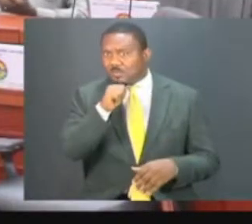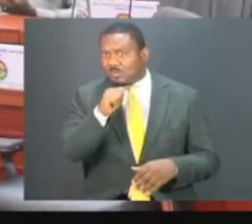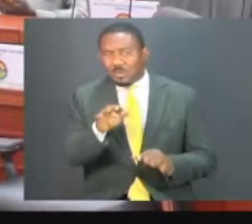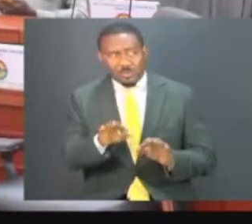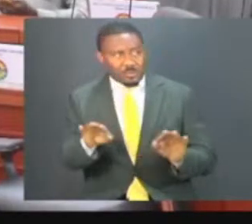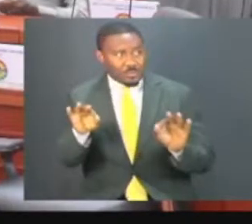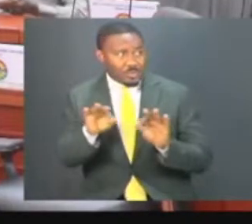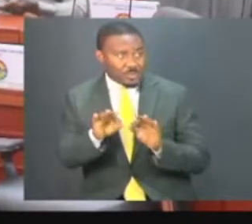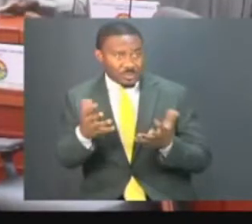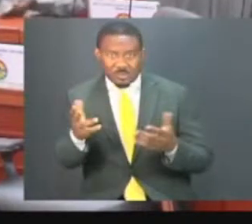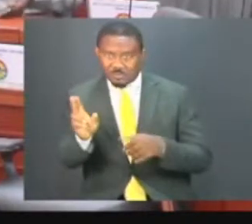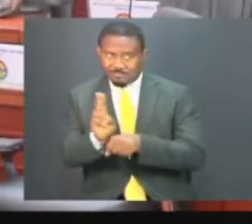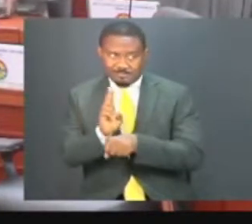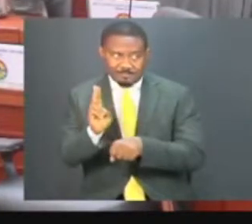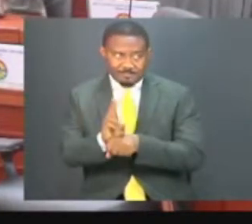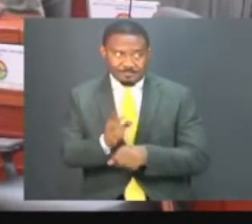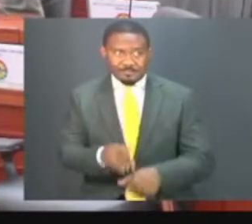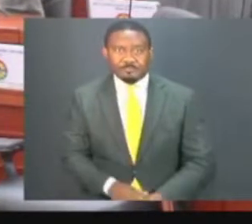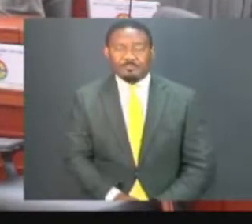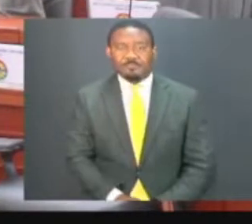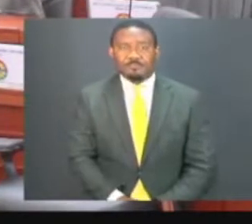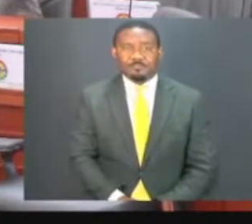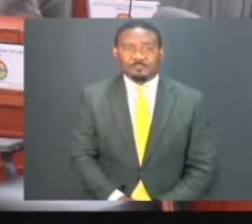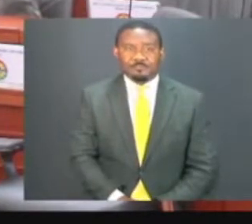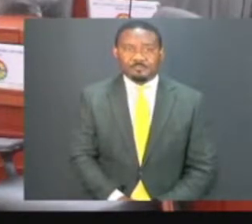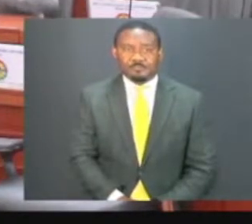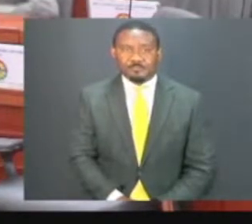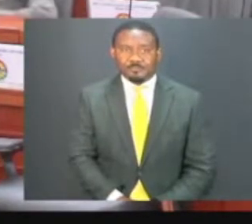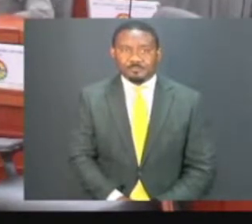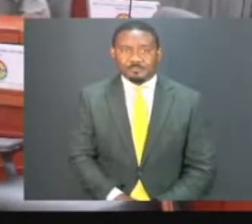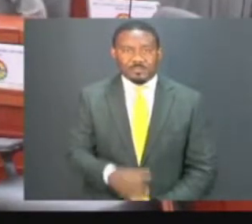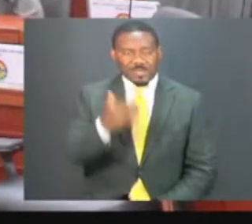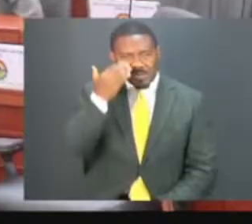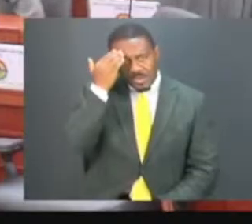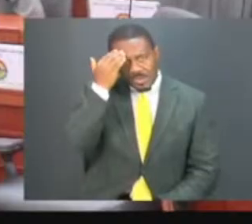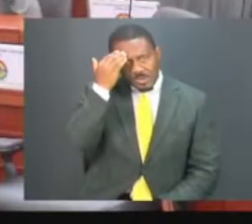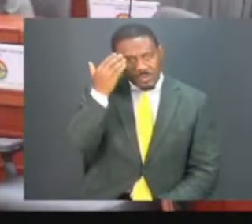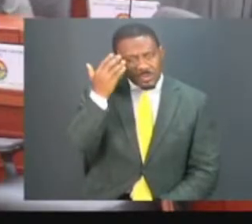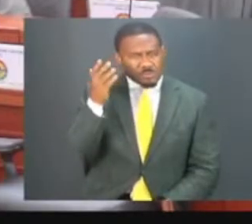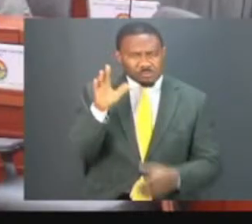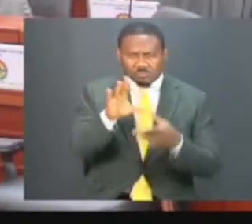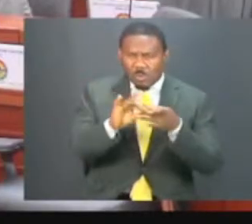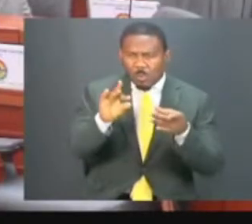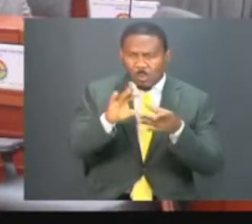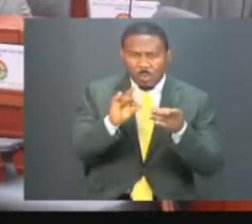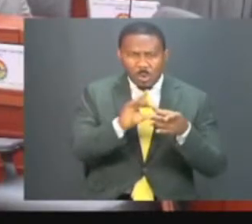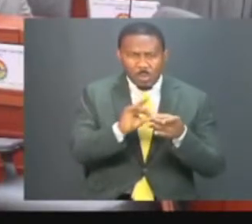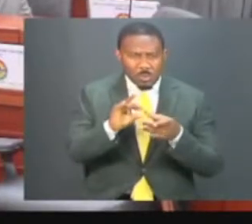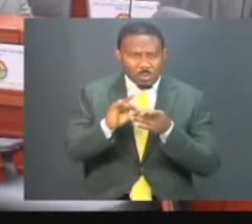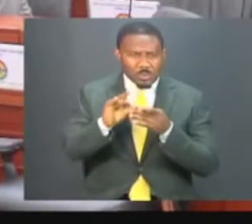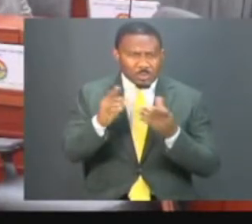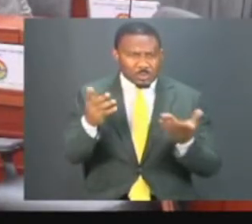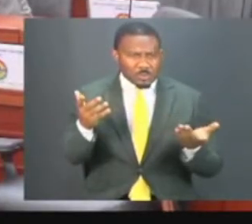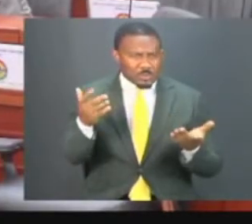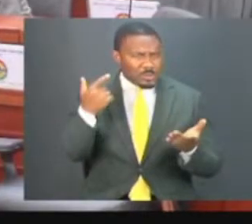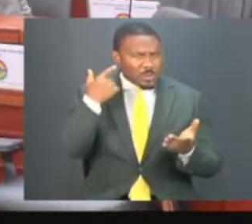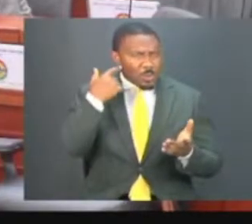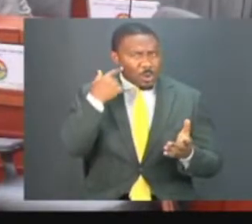Speaker, I know there is a rumor in town that there is an attempted coup plot on this side of the